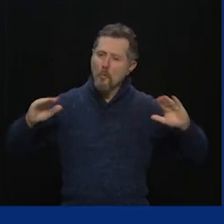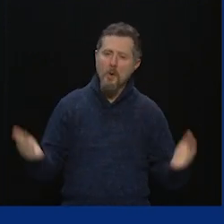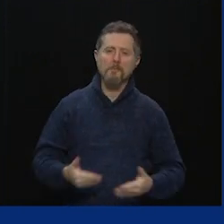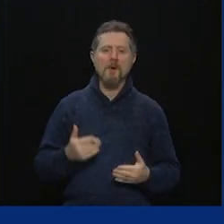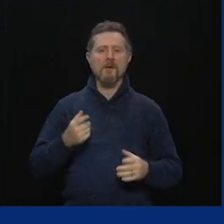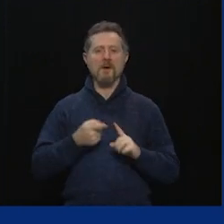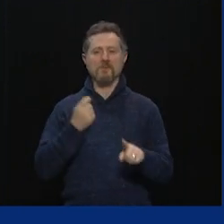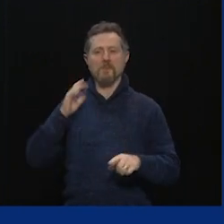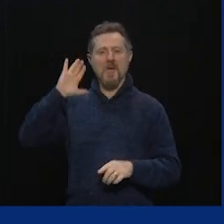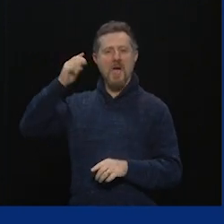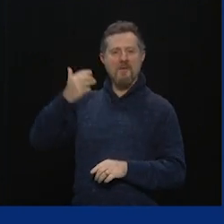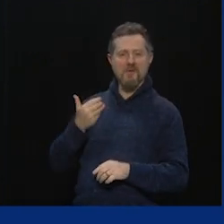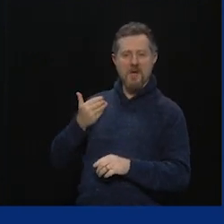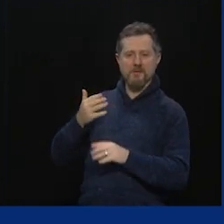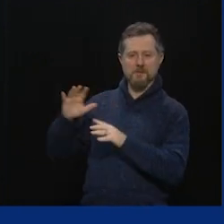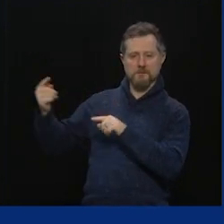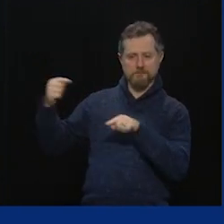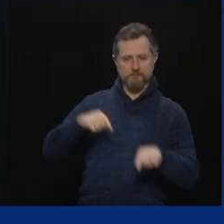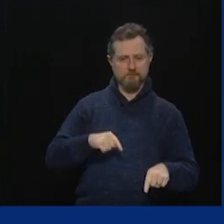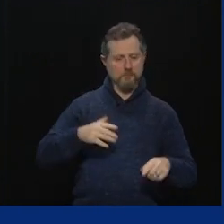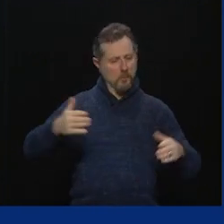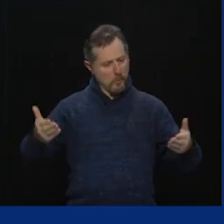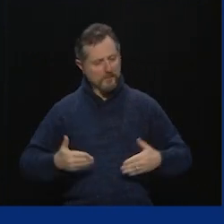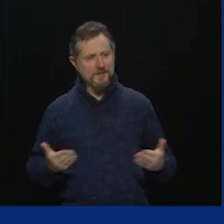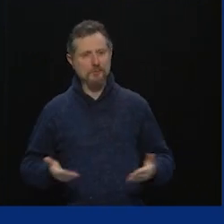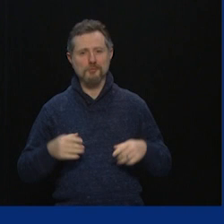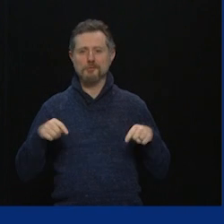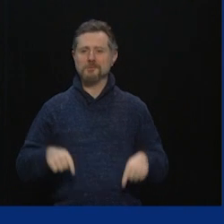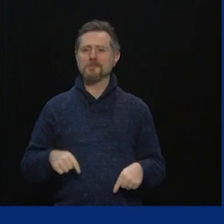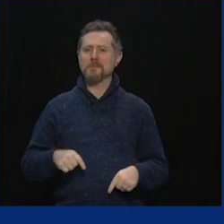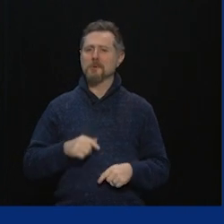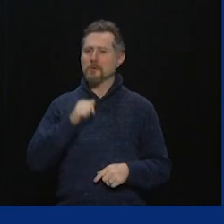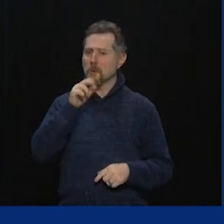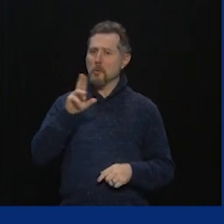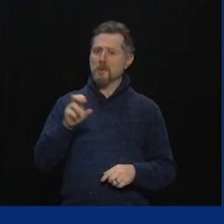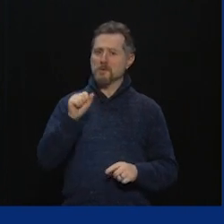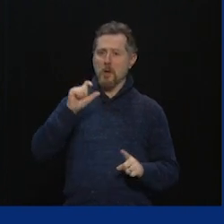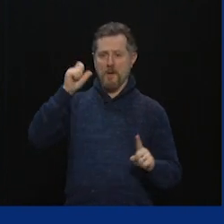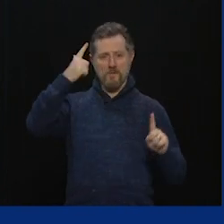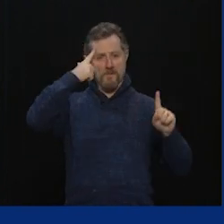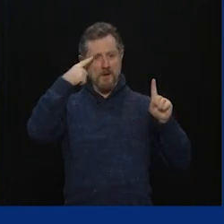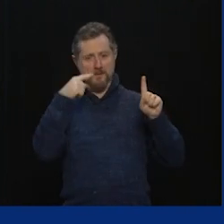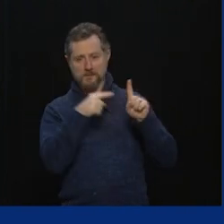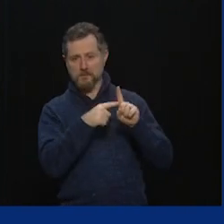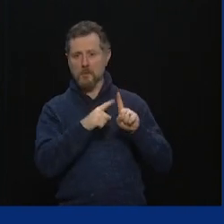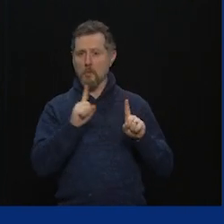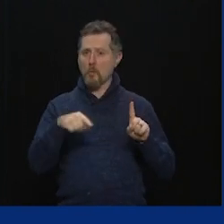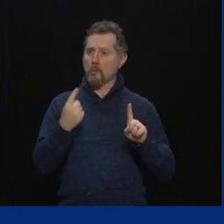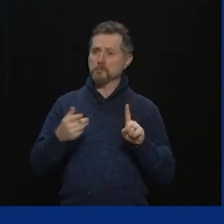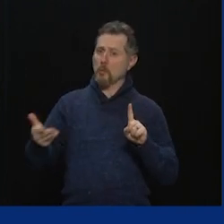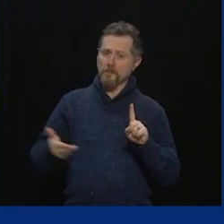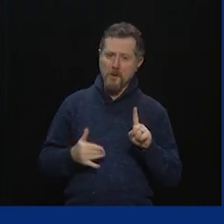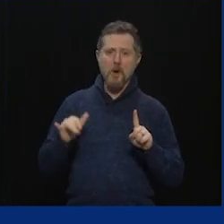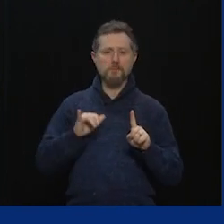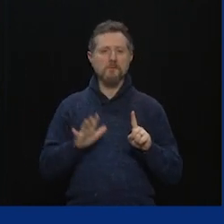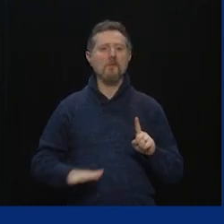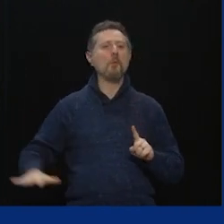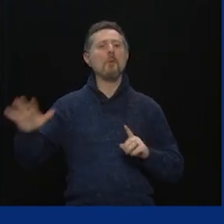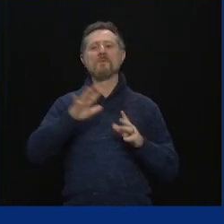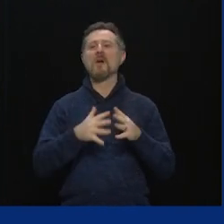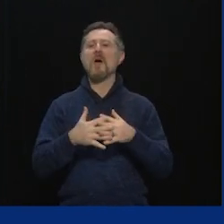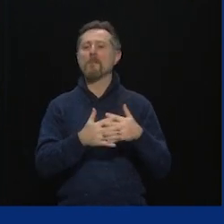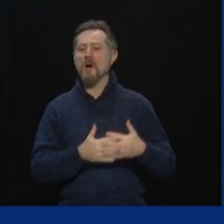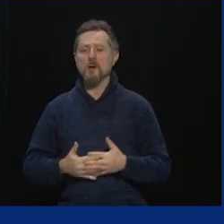me to lead not just a whole of U.S. government welcome, but really a whole of America welcome. And that's exactly what I've seen across